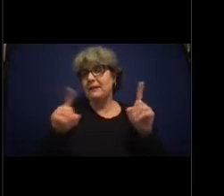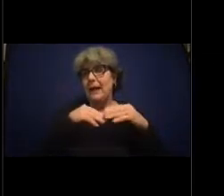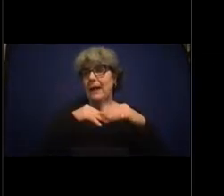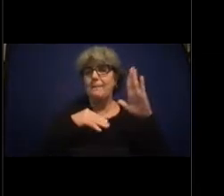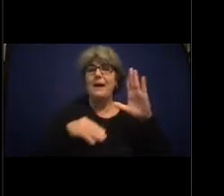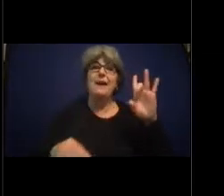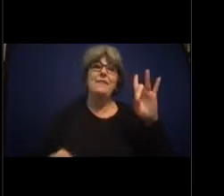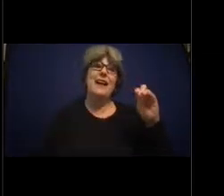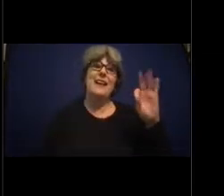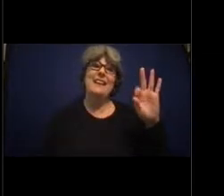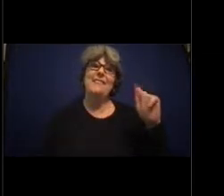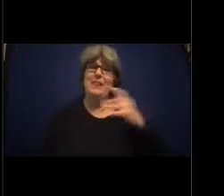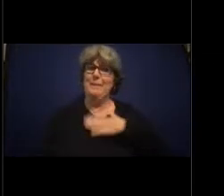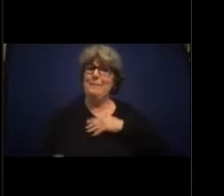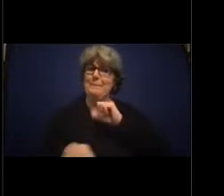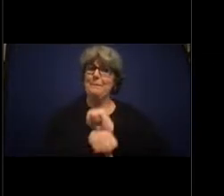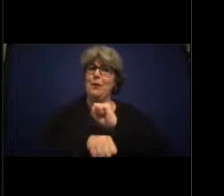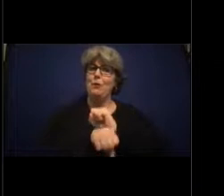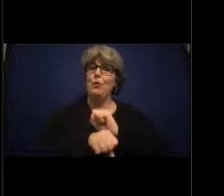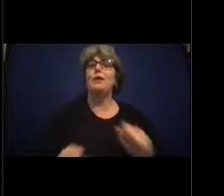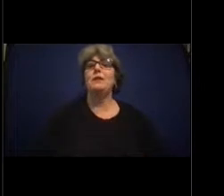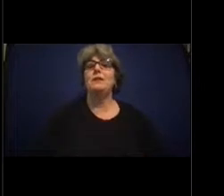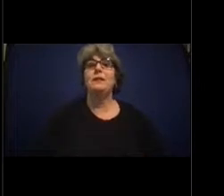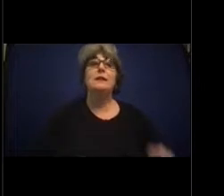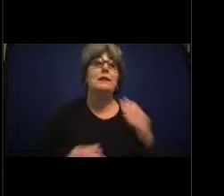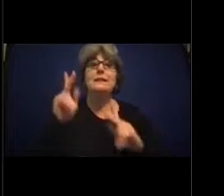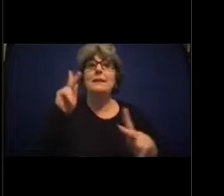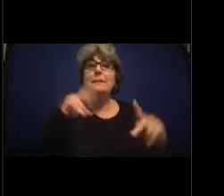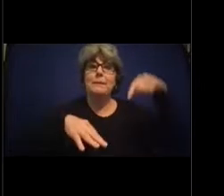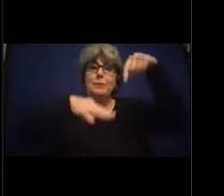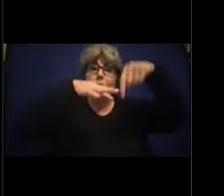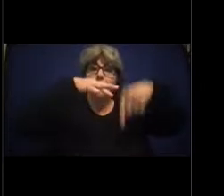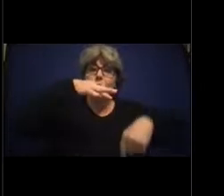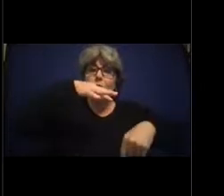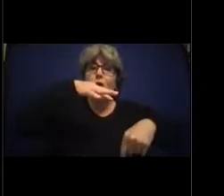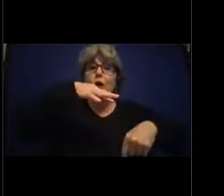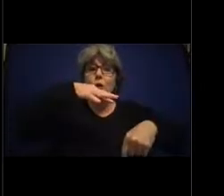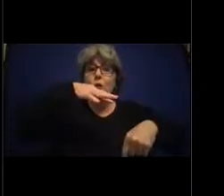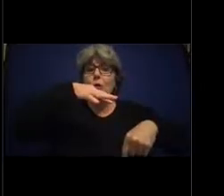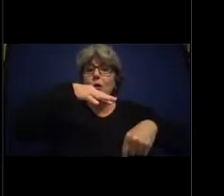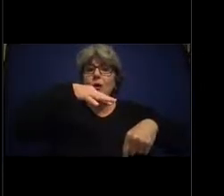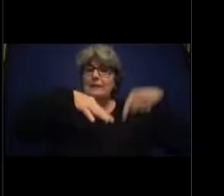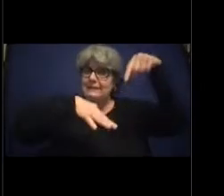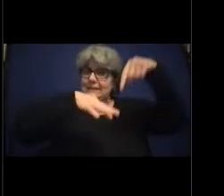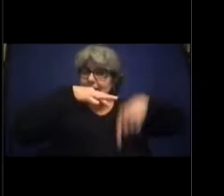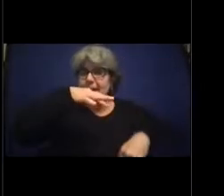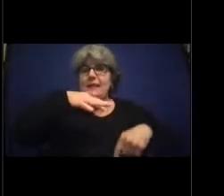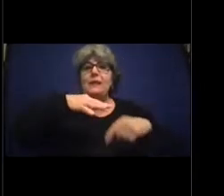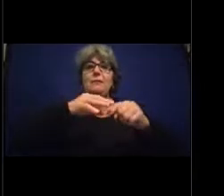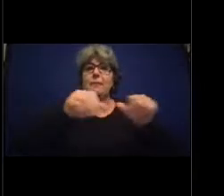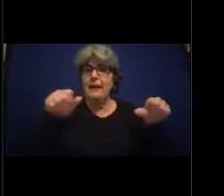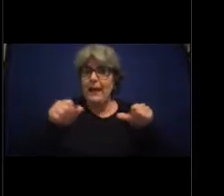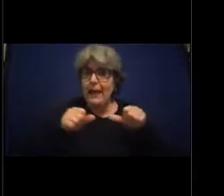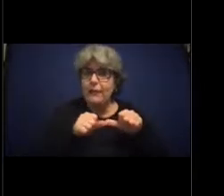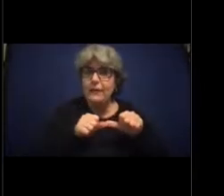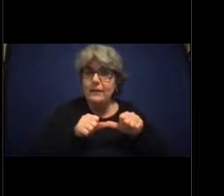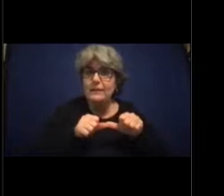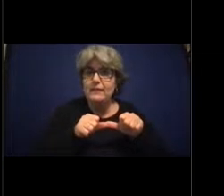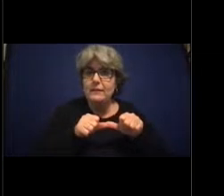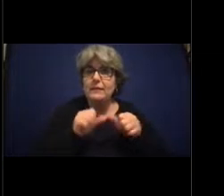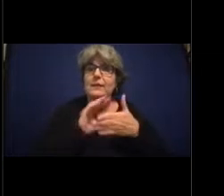feet is where I do a lot of my work. There are people that go down to mesophotic reefs and these super deep ecosystems, and that diving gets